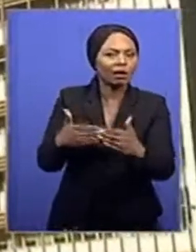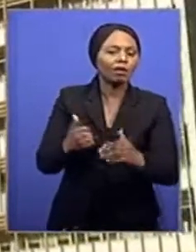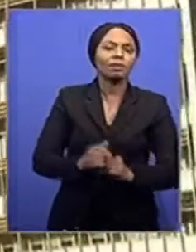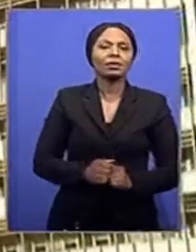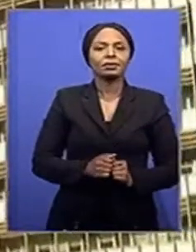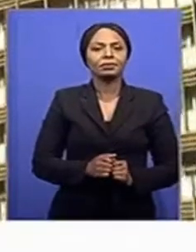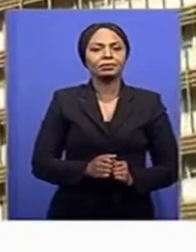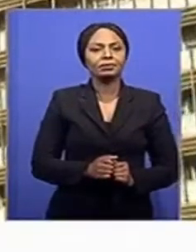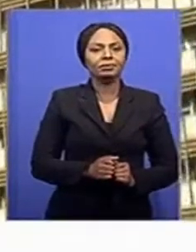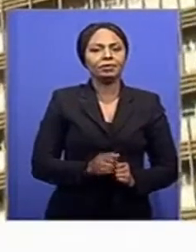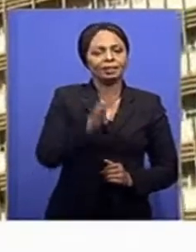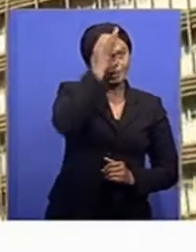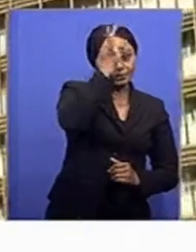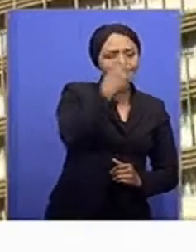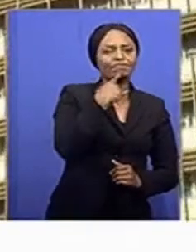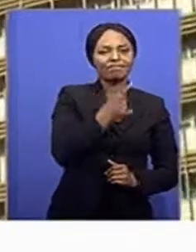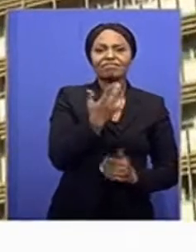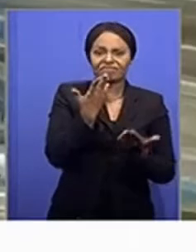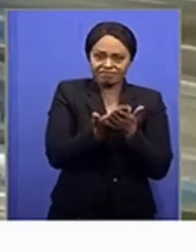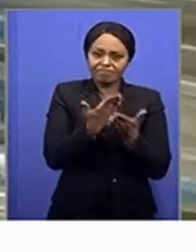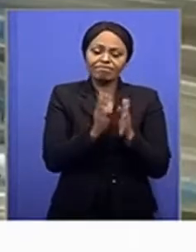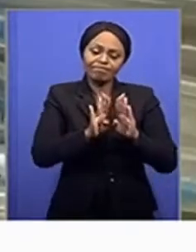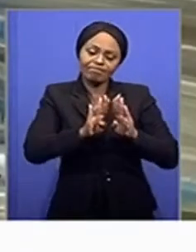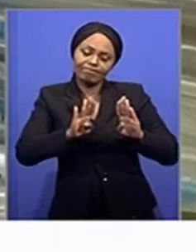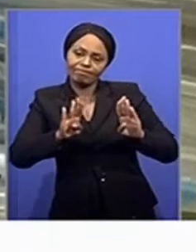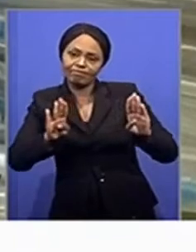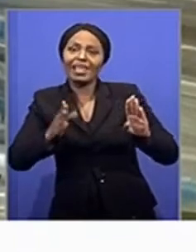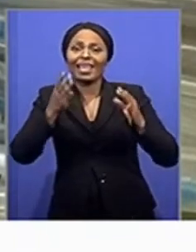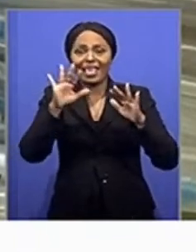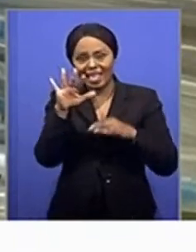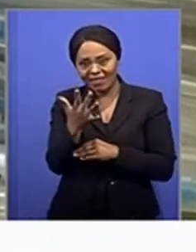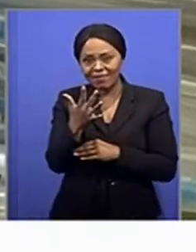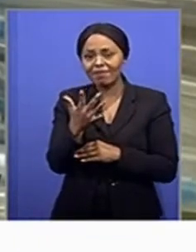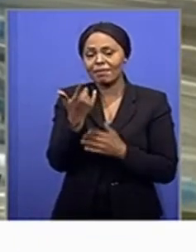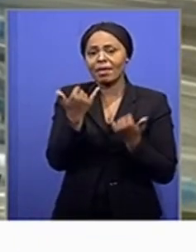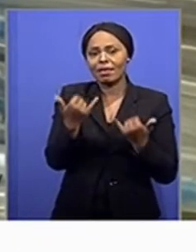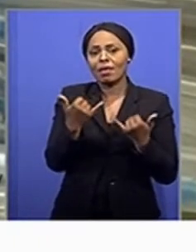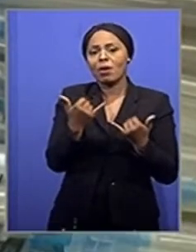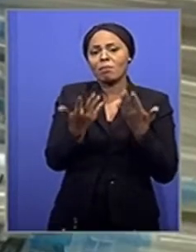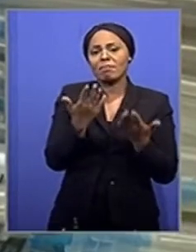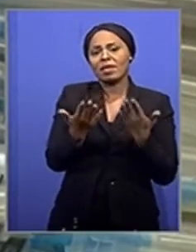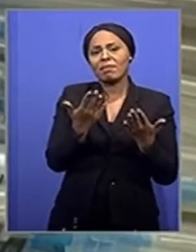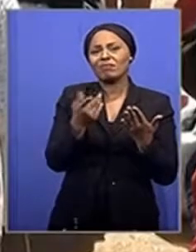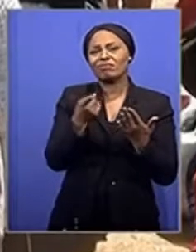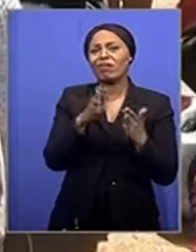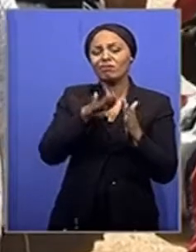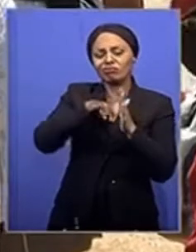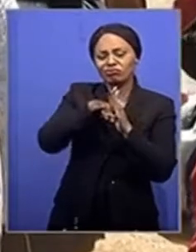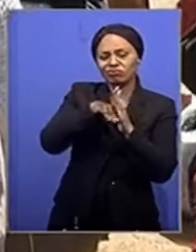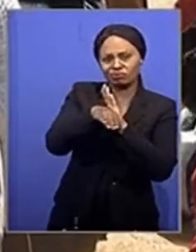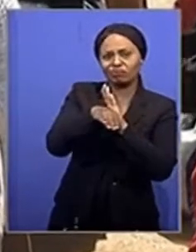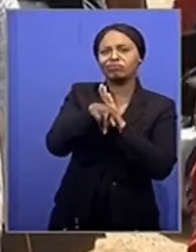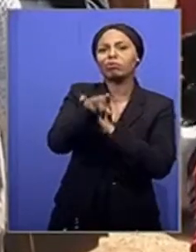Mmuso o re o ka letefatša kiletšo ya mesepelo ge palo ya diphetetšo e ka golela godimo. Naga e amogetše meento e dimilione